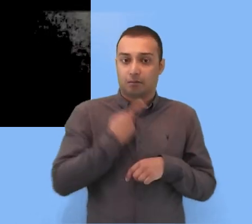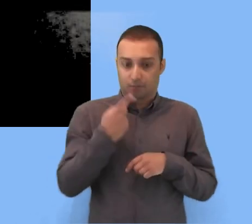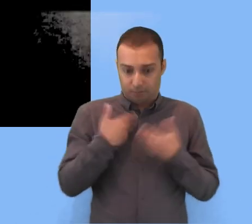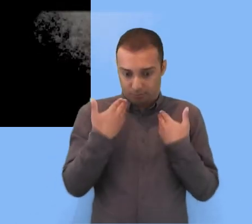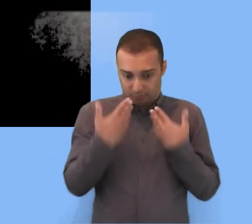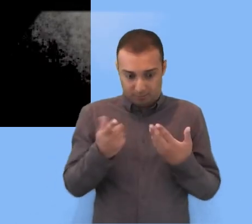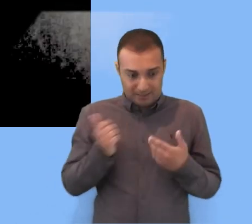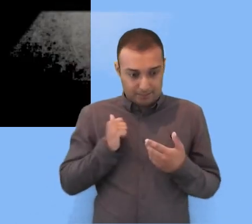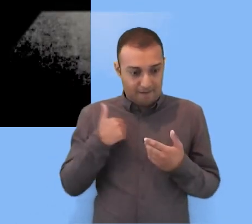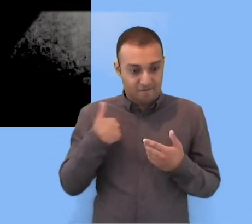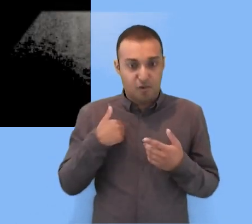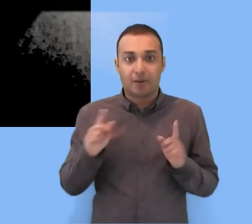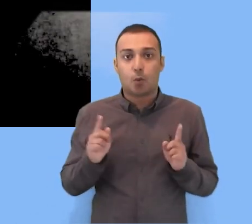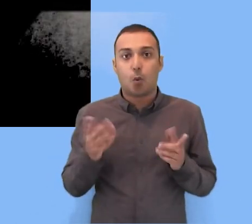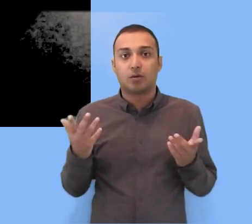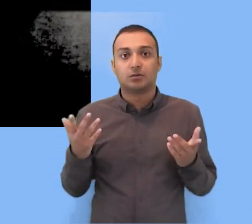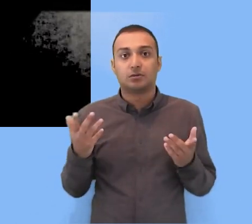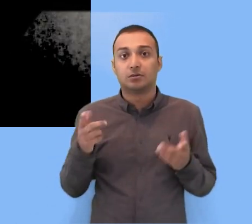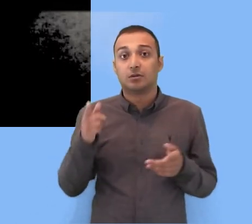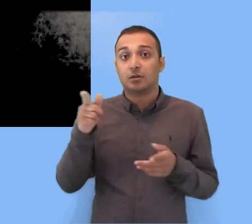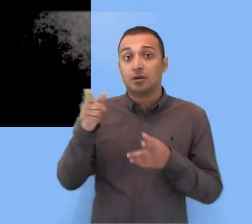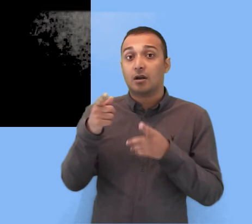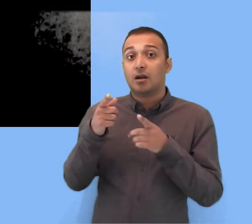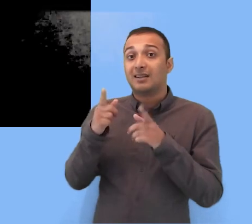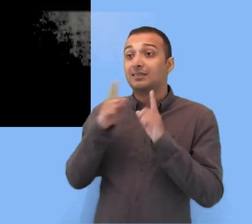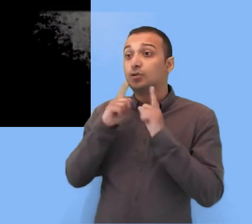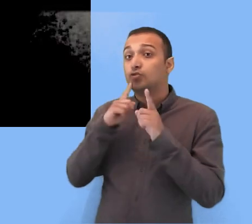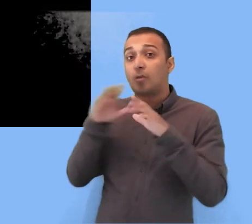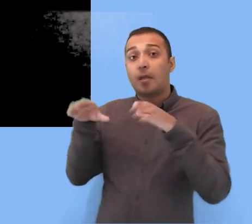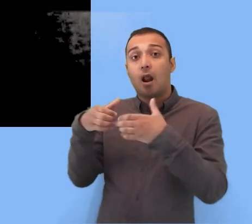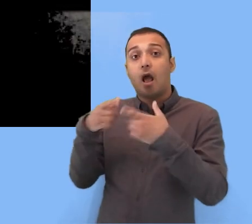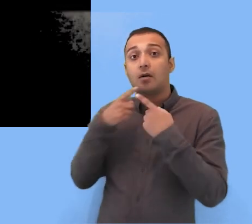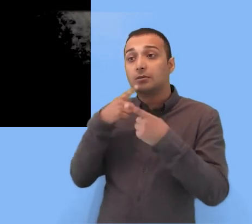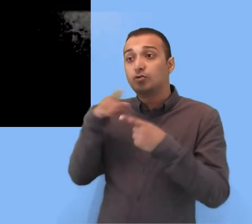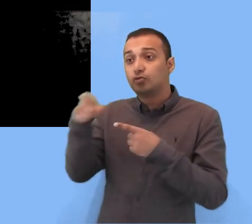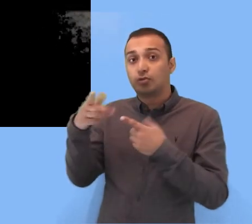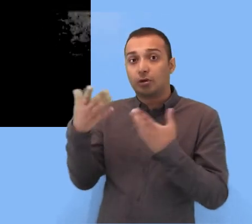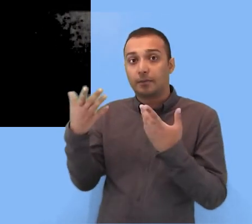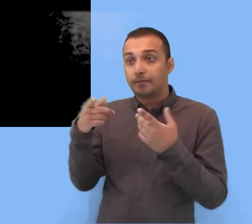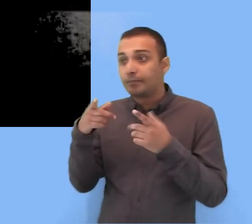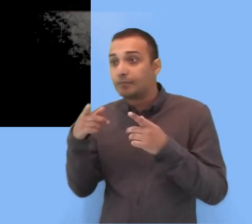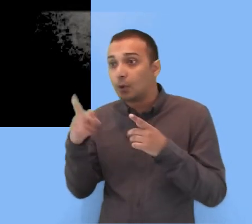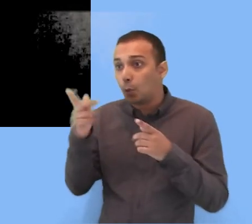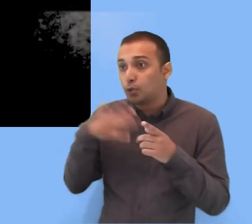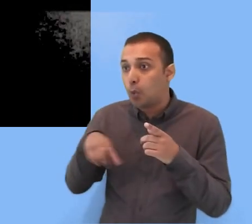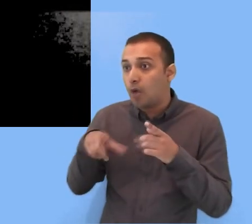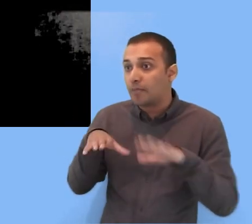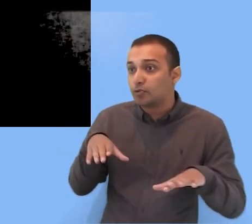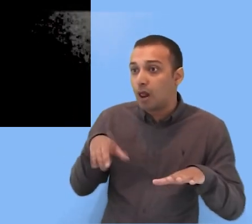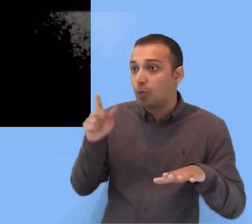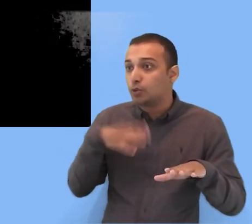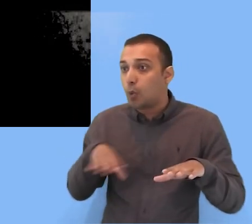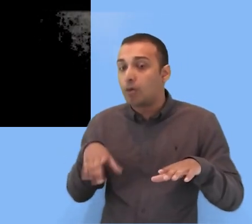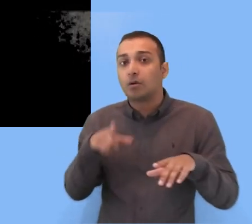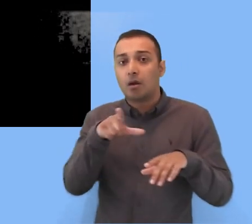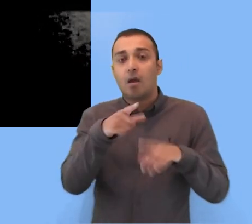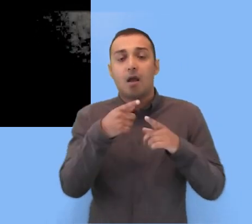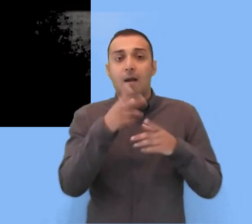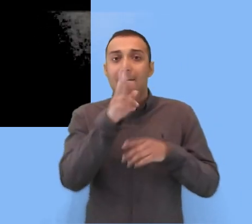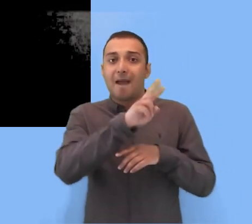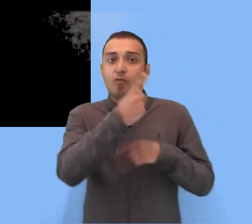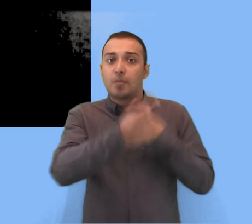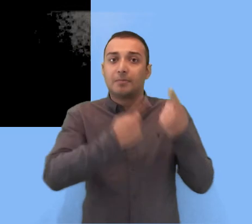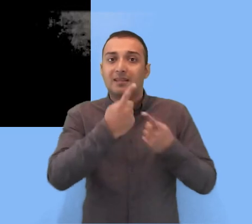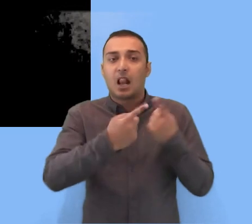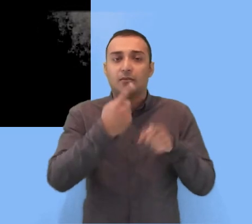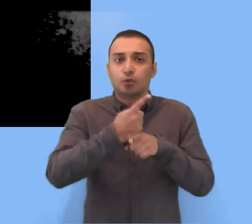teacher wanted from their child, in terms of, there's a lot of talk about levels and, you know,